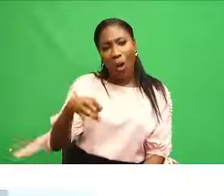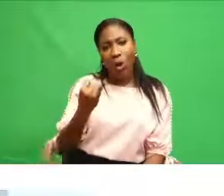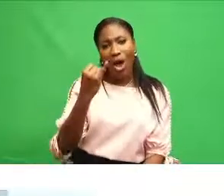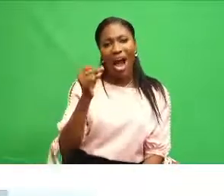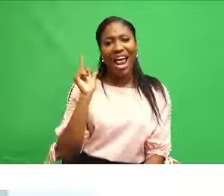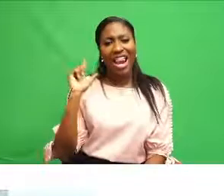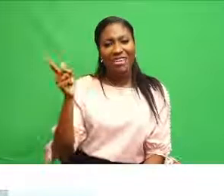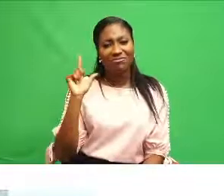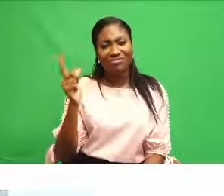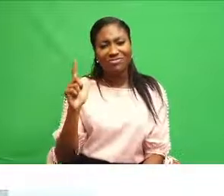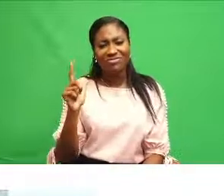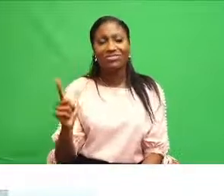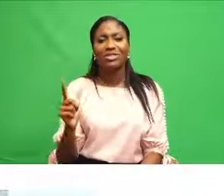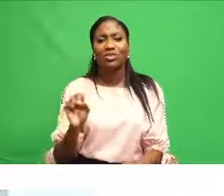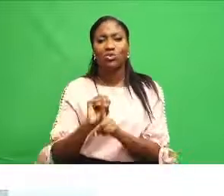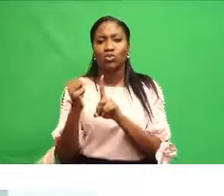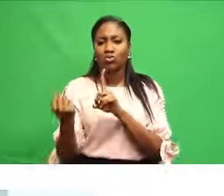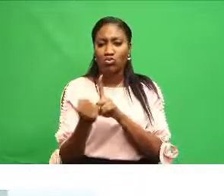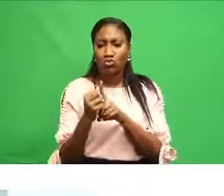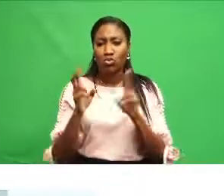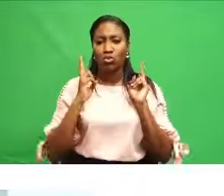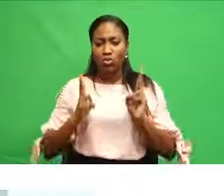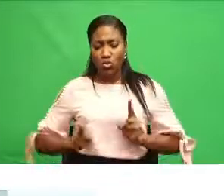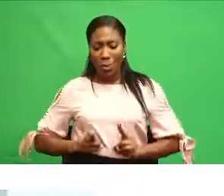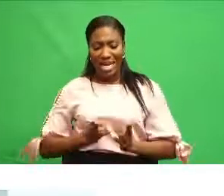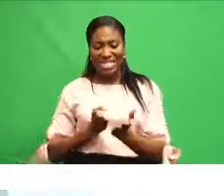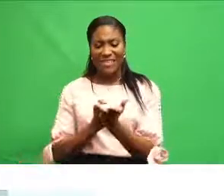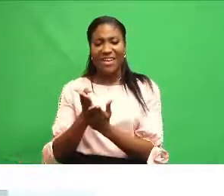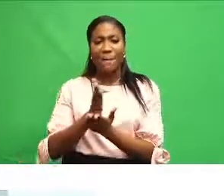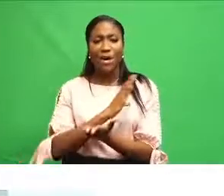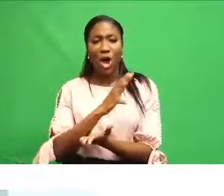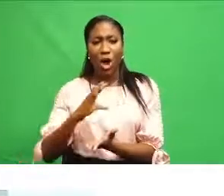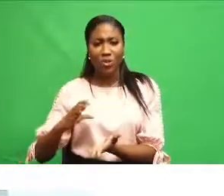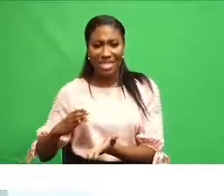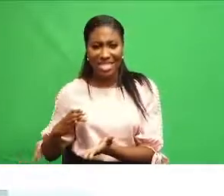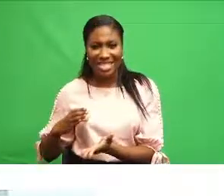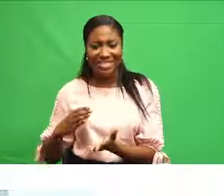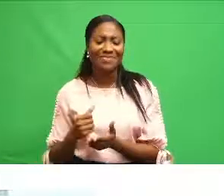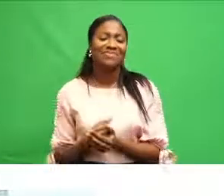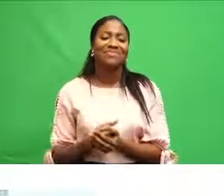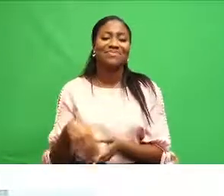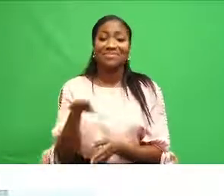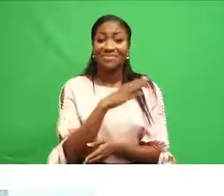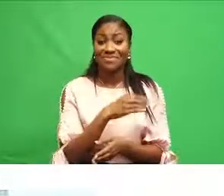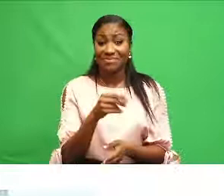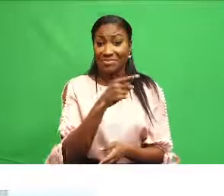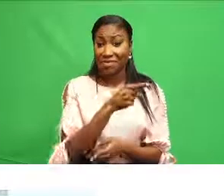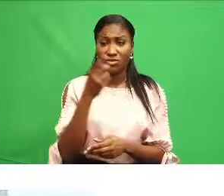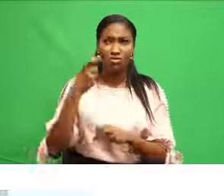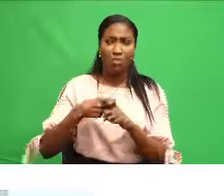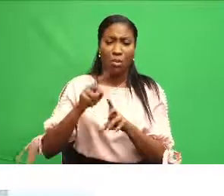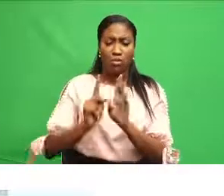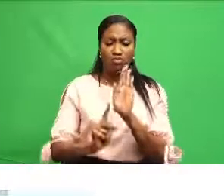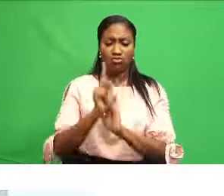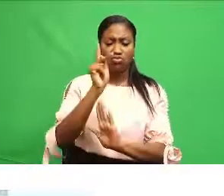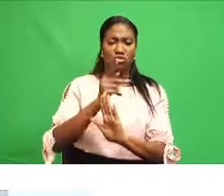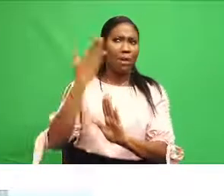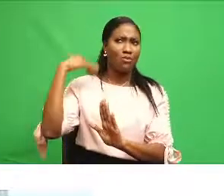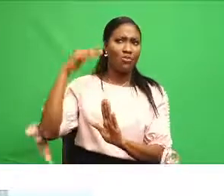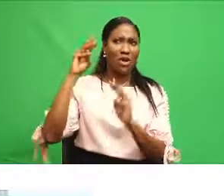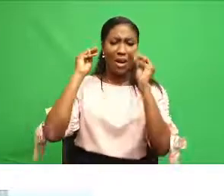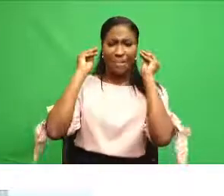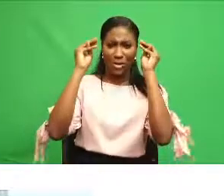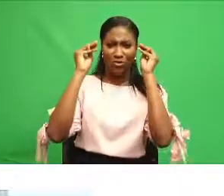Social and Human Development Council under the poverty reduction program that once existed within the